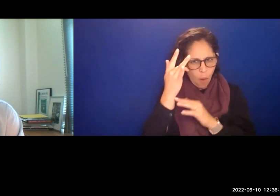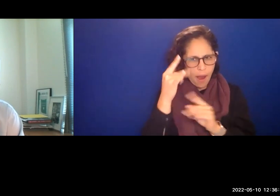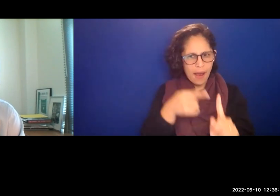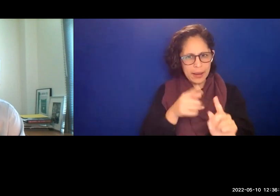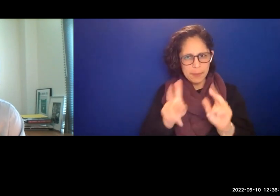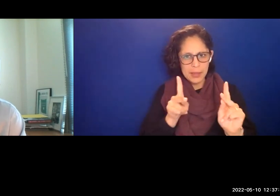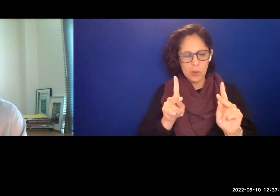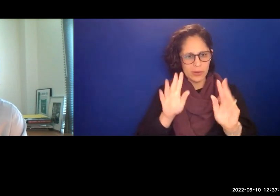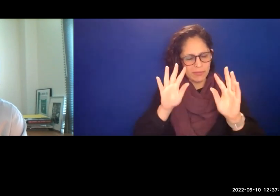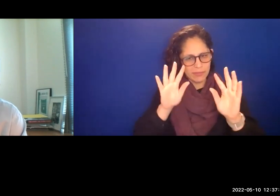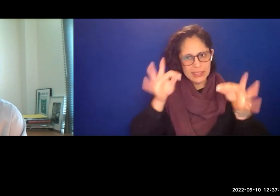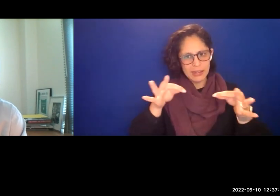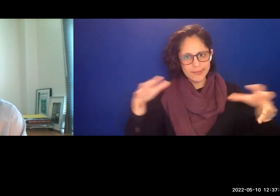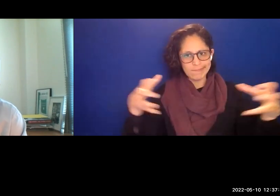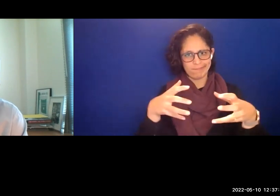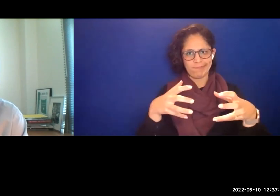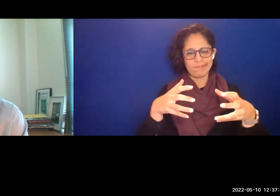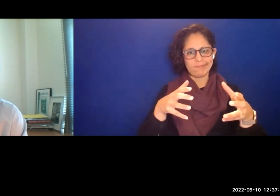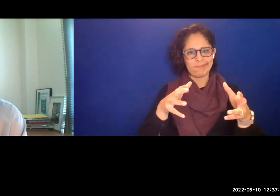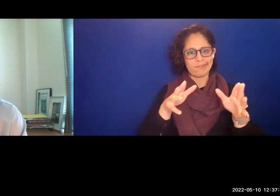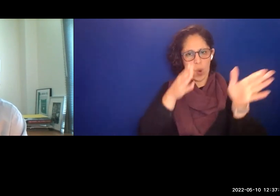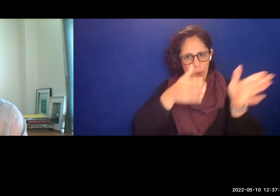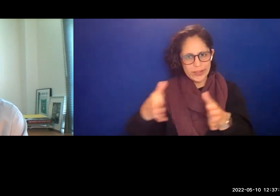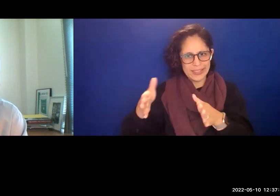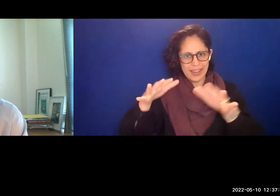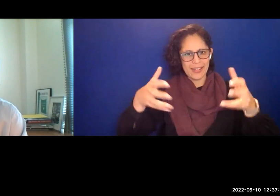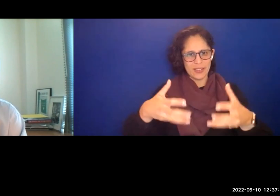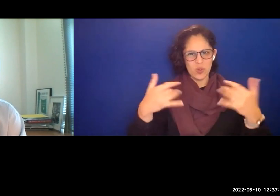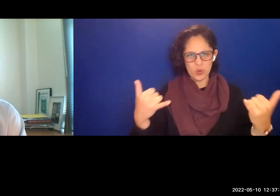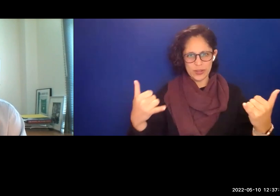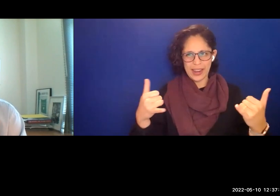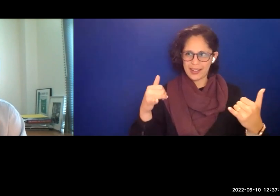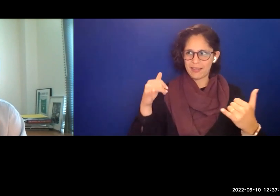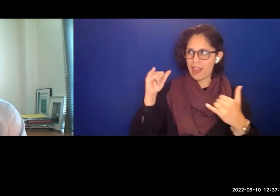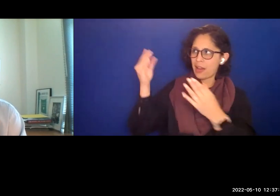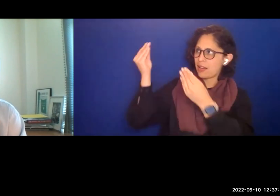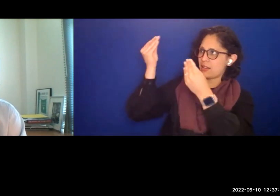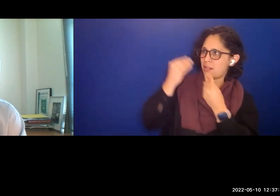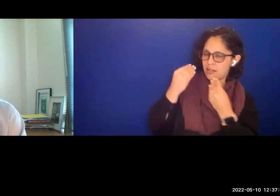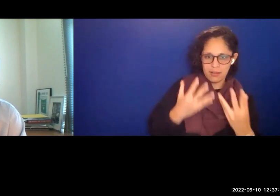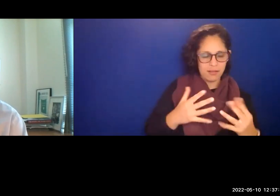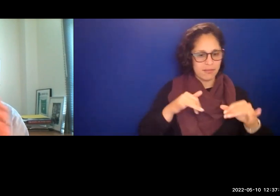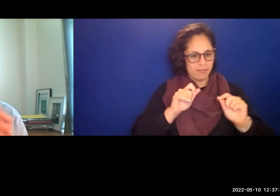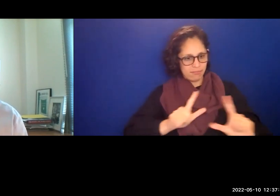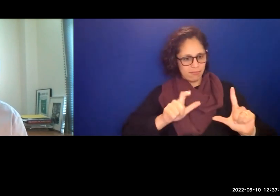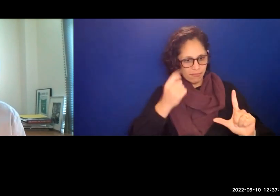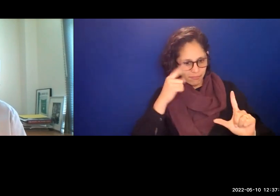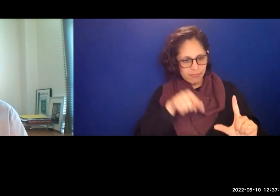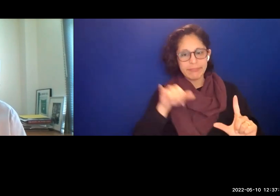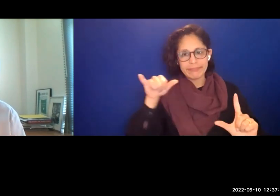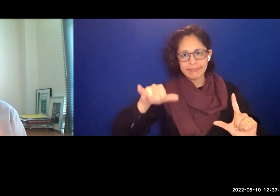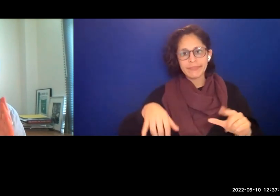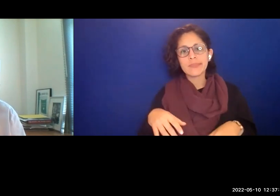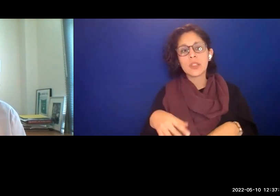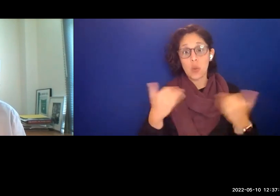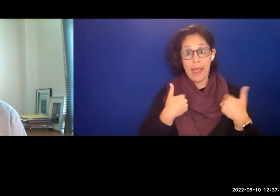of big part of it. So I've got some slides that we'll run through, and I'm going to offer a couple of ideas.